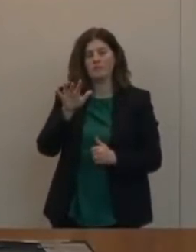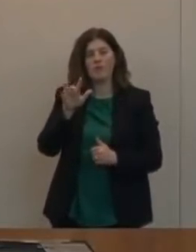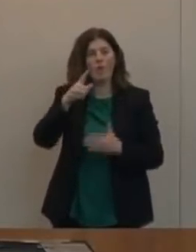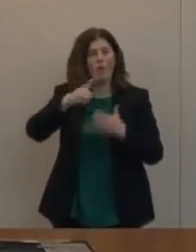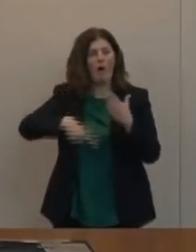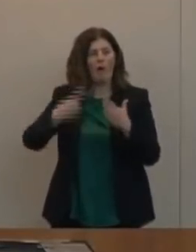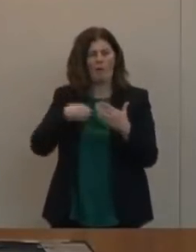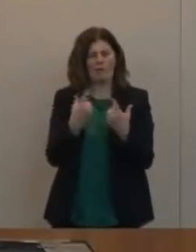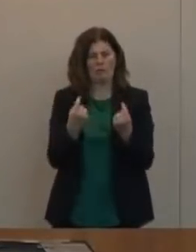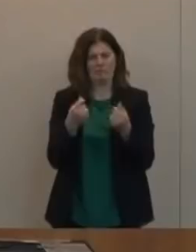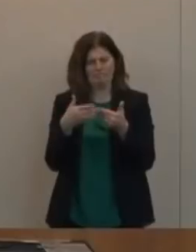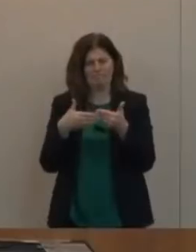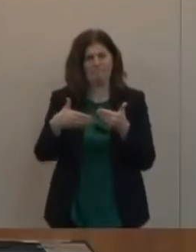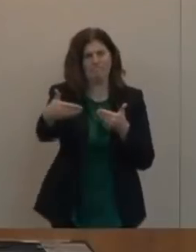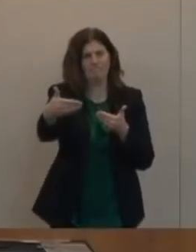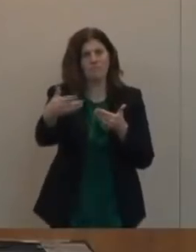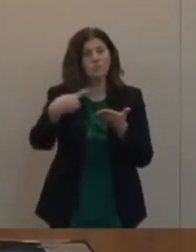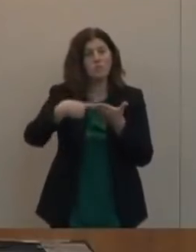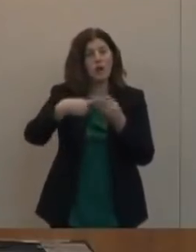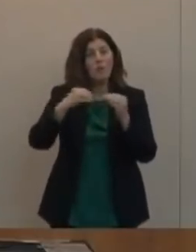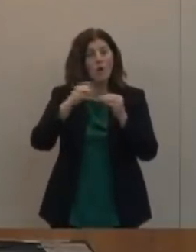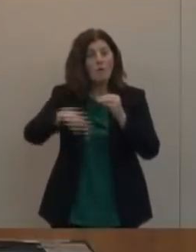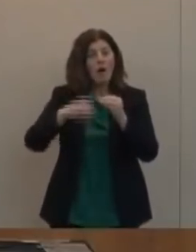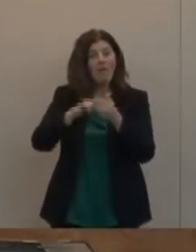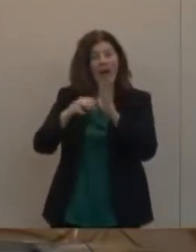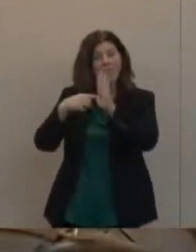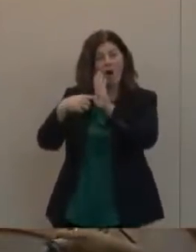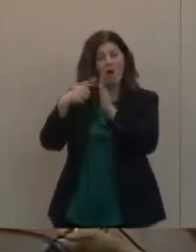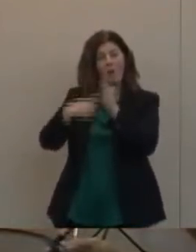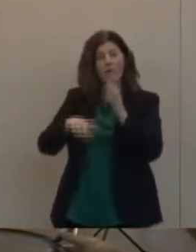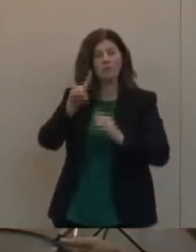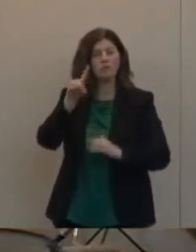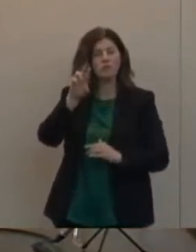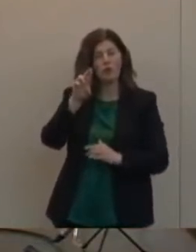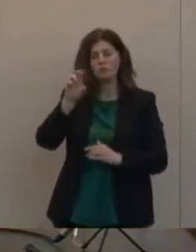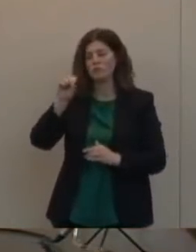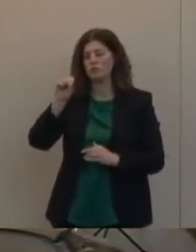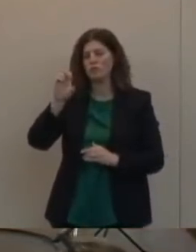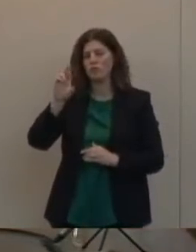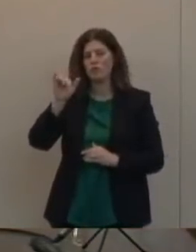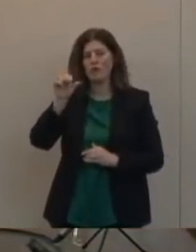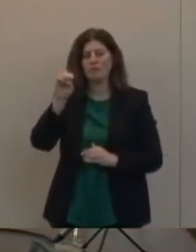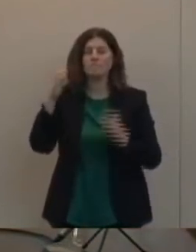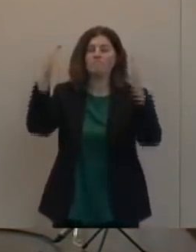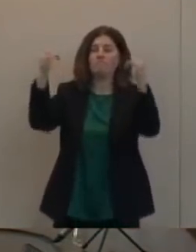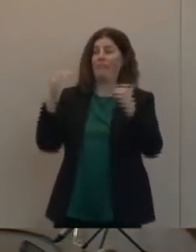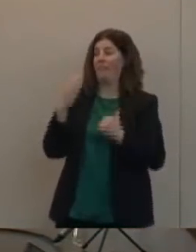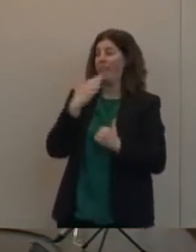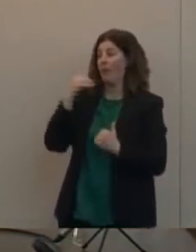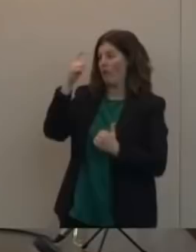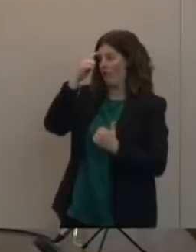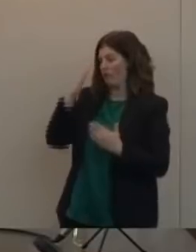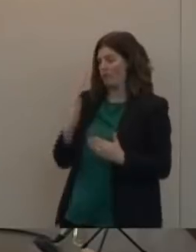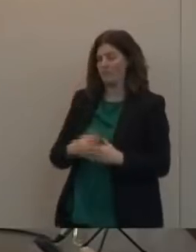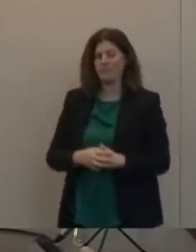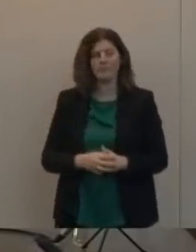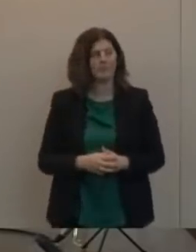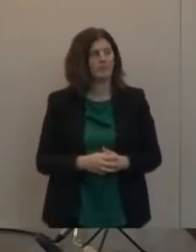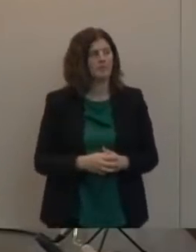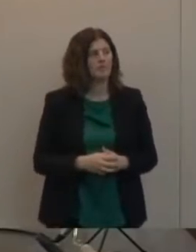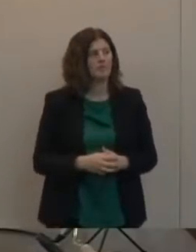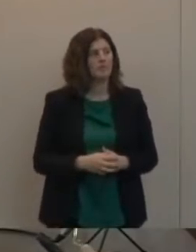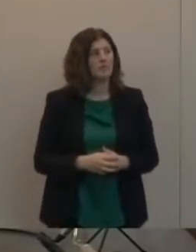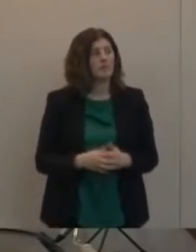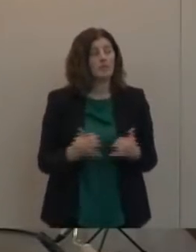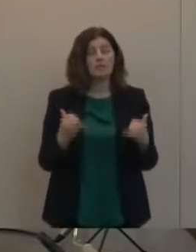what we're doing and to talk a little bit about that modeling. Dr. Grace. Thank you very much, Governor. And today I'm going to